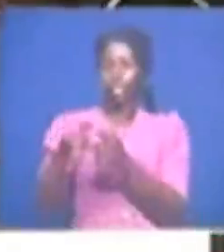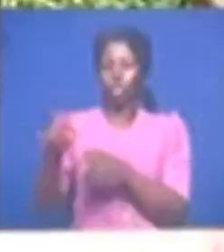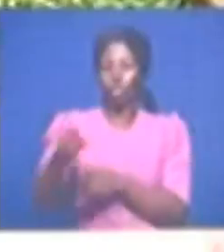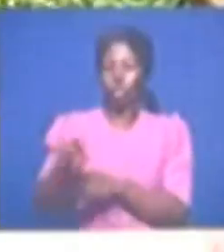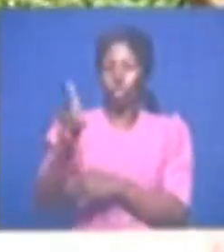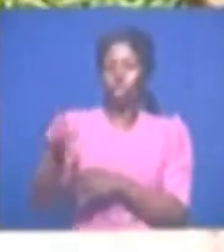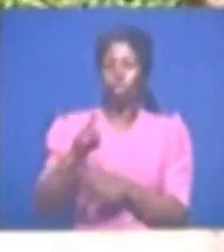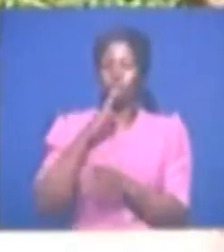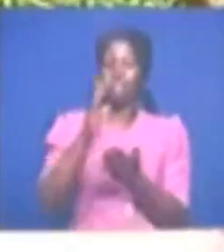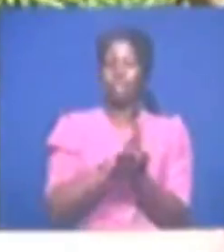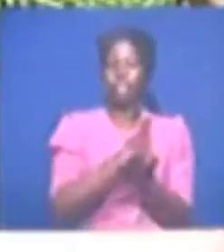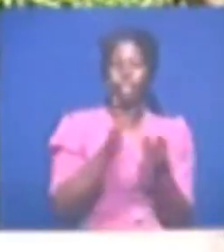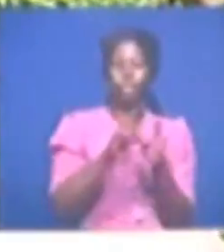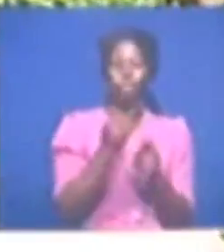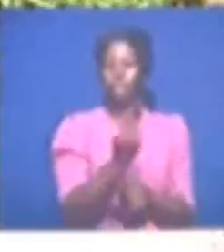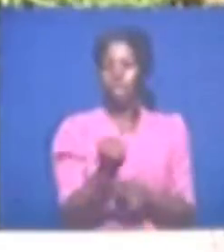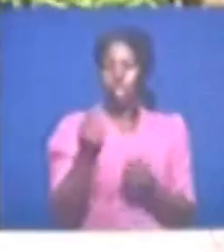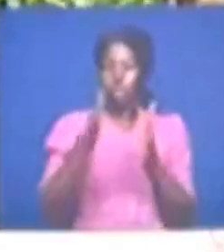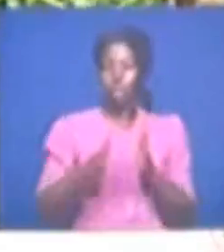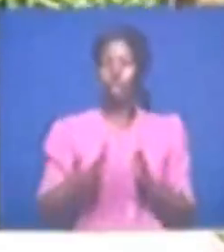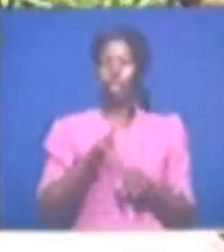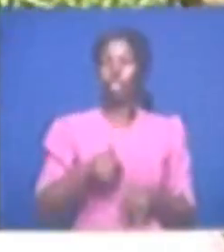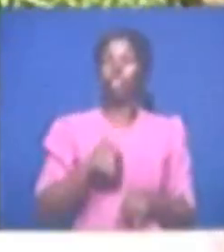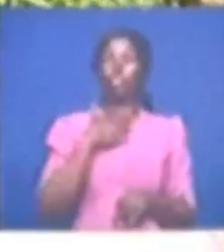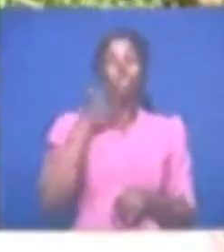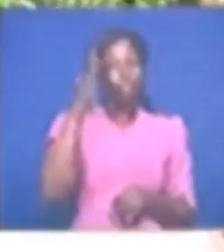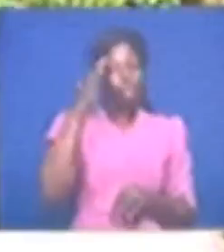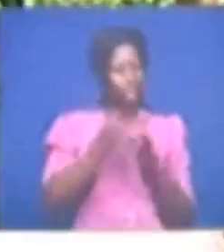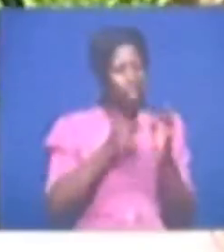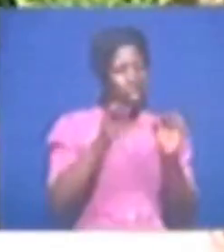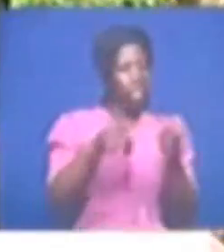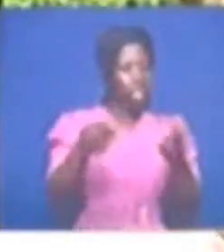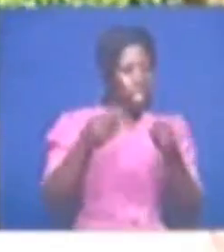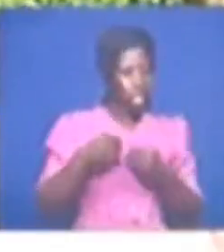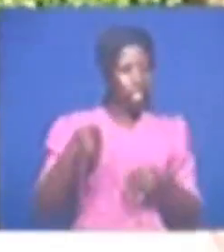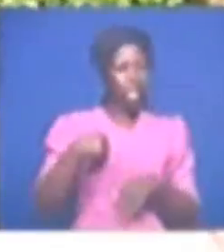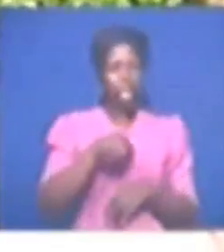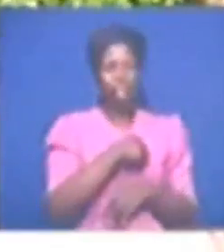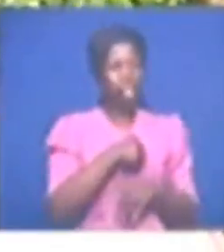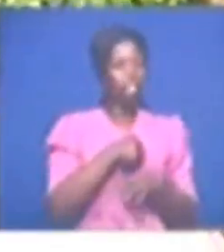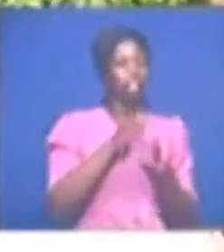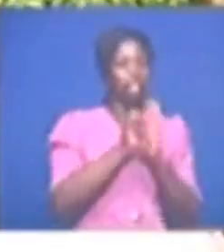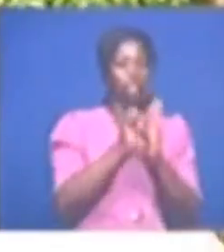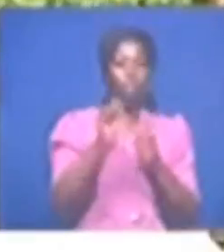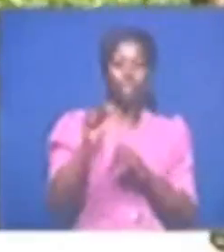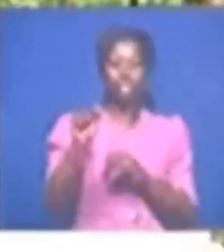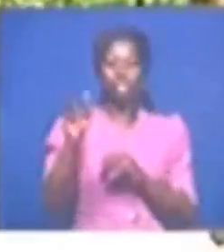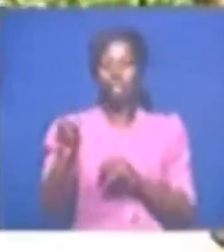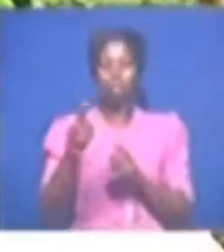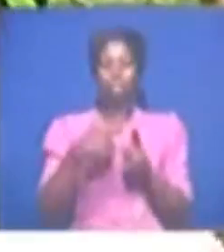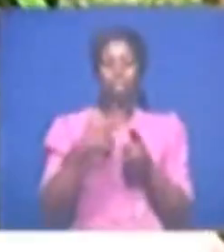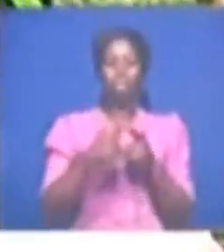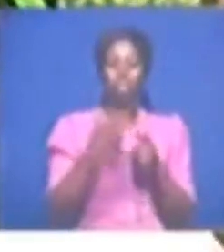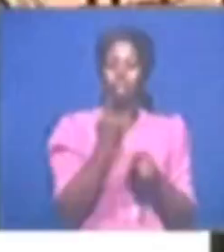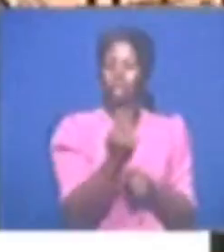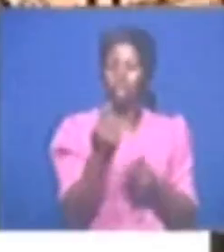resident. Nataka kujua kama wanaweza kutupatia watupatie kwa njia kama ATM, kila mtu anaandikiwa yake na apewe kwa njia ya